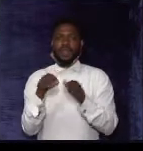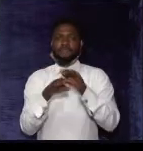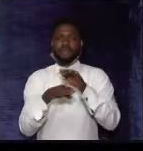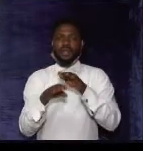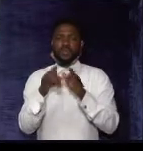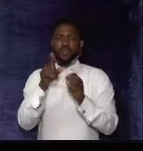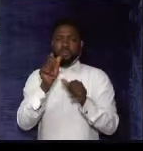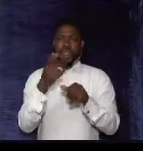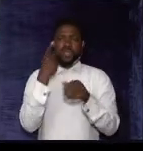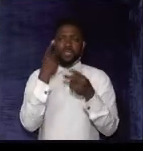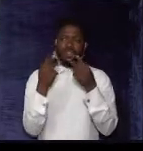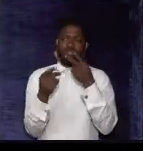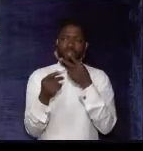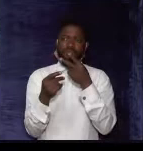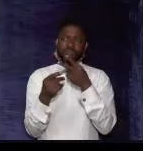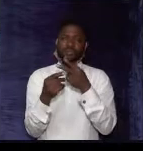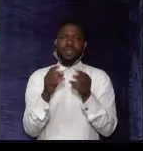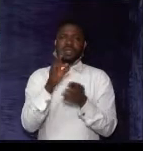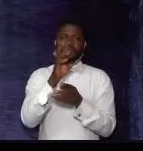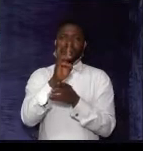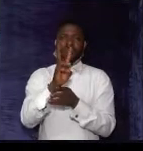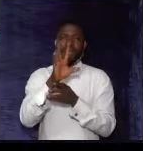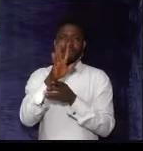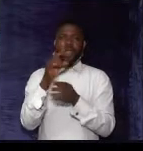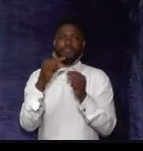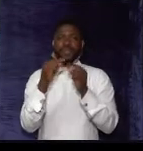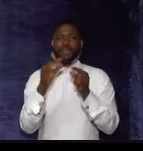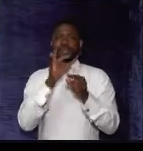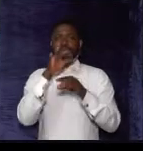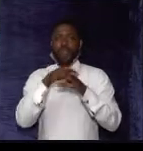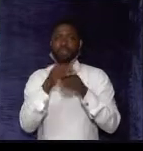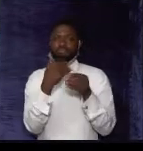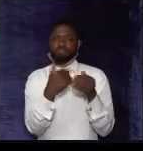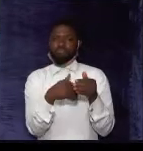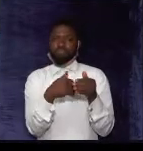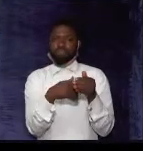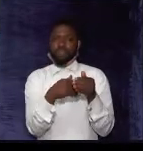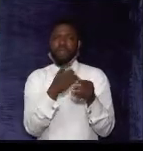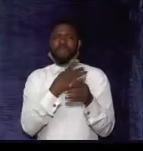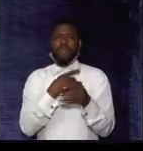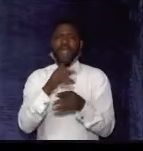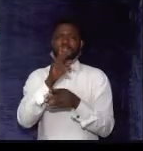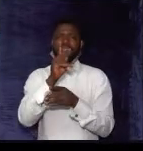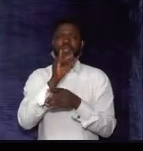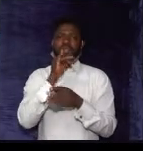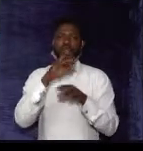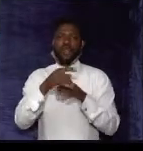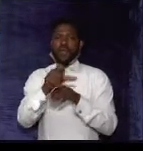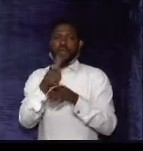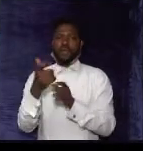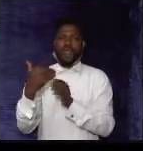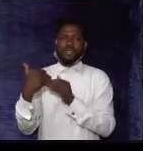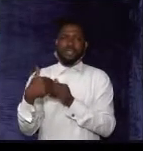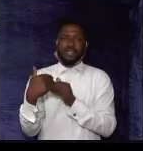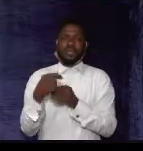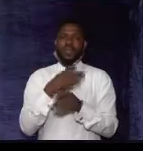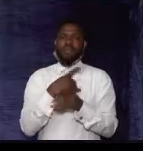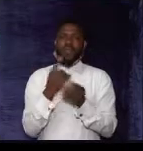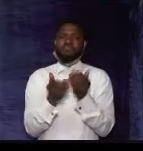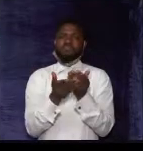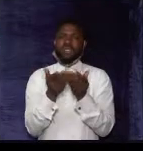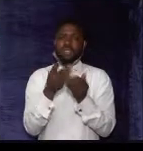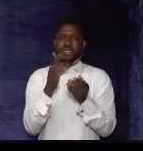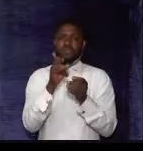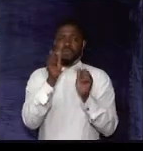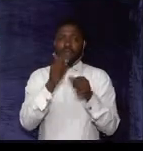the diagram below. Of course, you can see now that 65 degrees is on this side and K is on the other